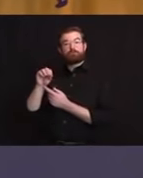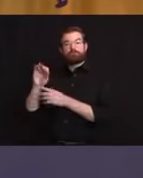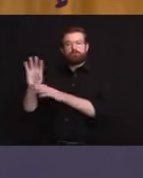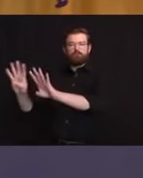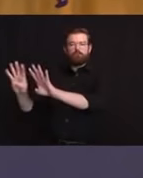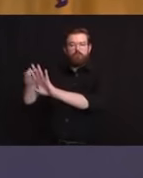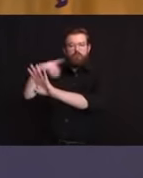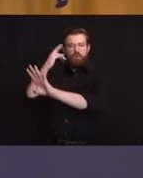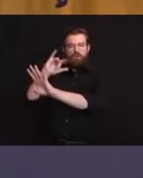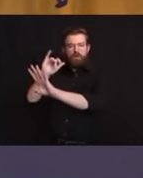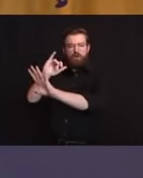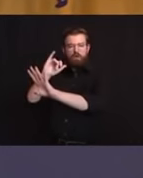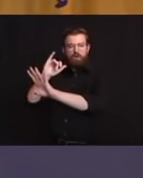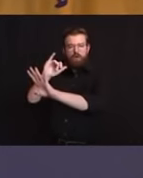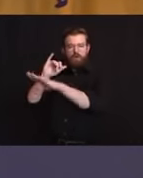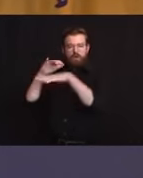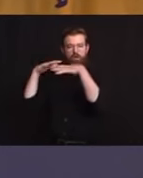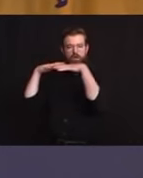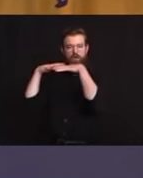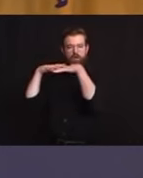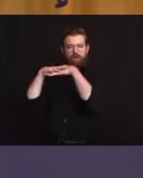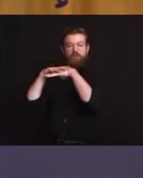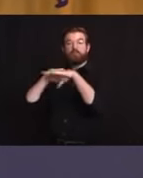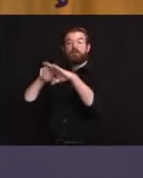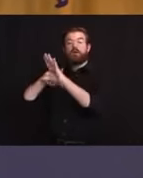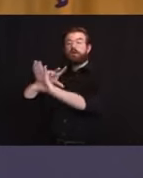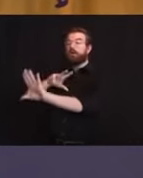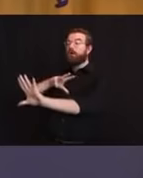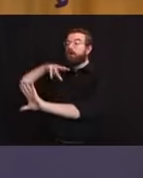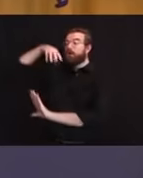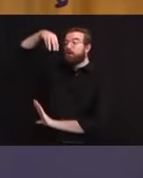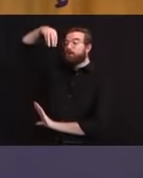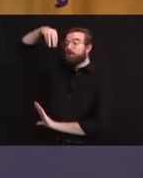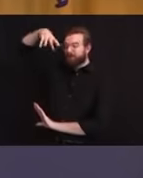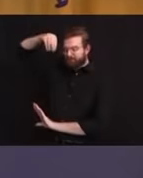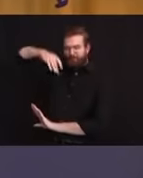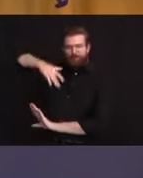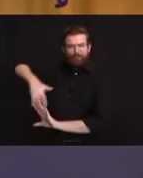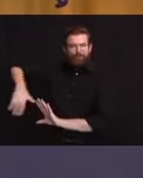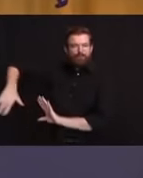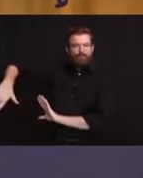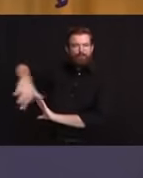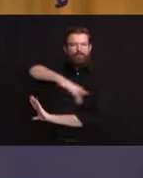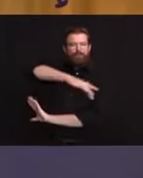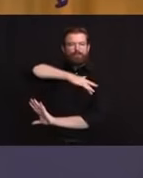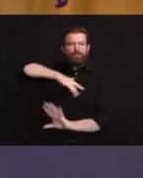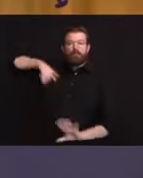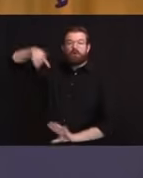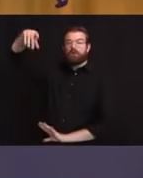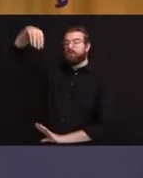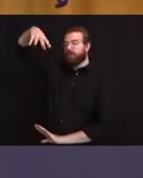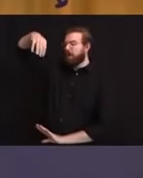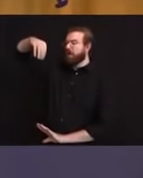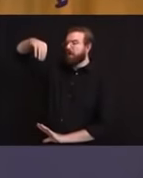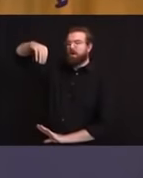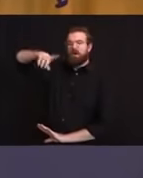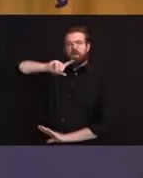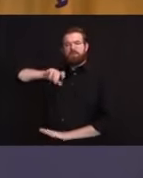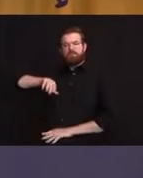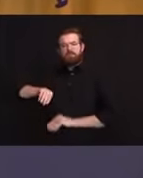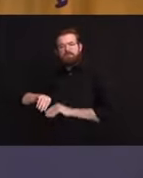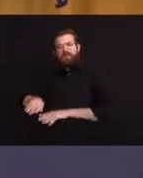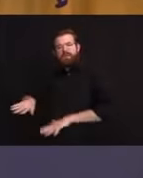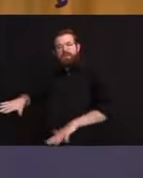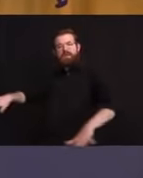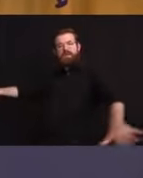it in fact is, or versus a drone shot that could give you. My bigger concern is people jammed up waiting to go